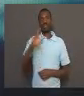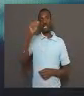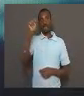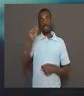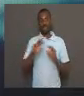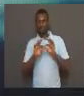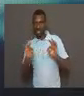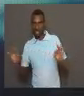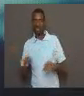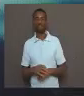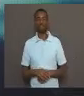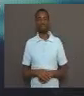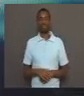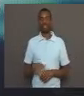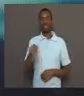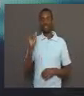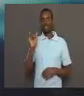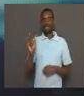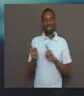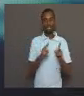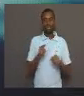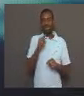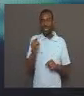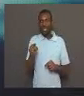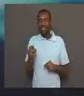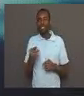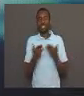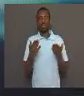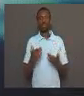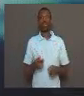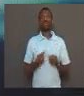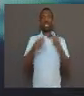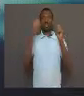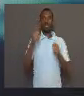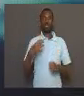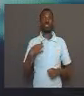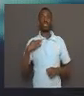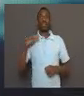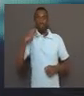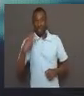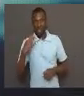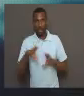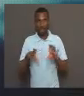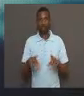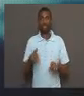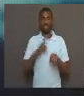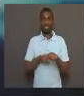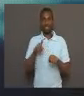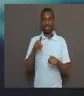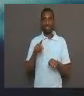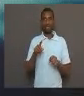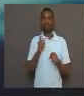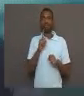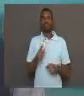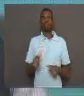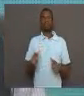calorimeter as they apply to experiments in latent heat of fusion and